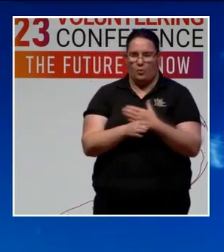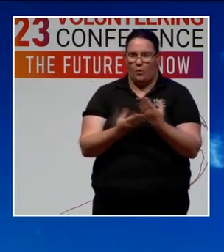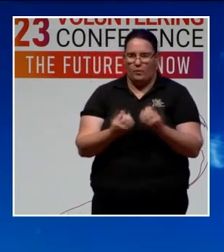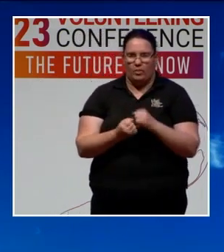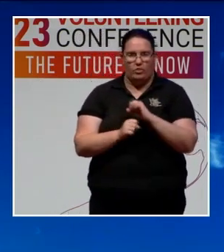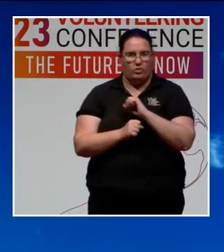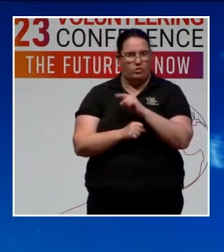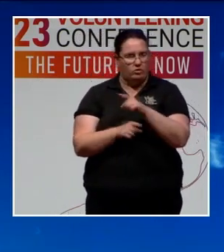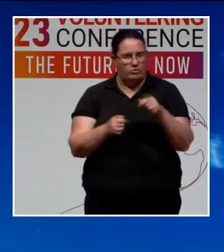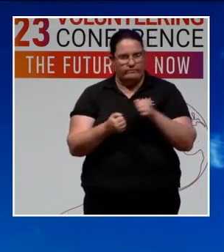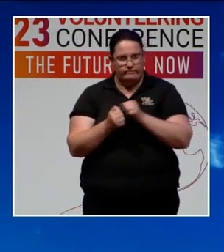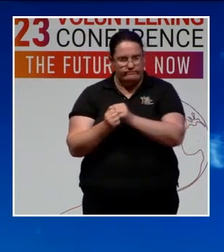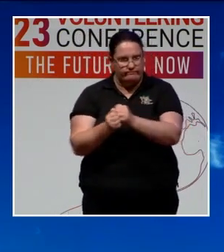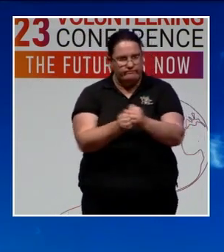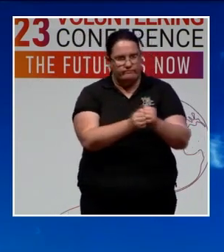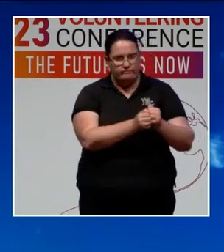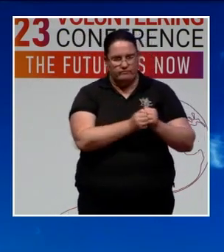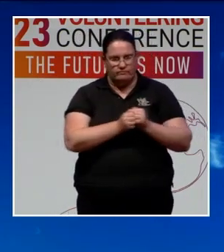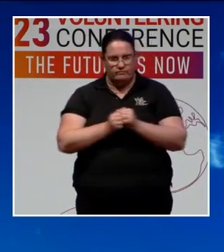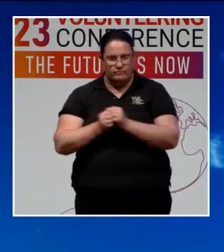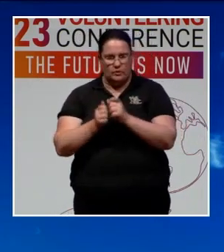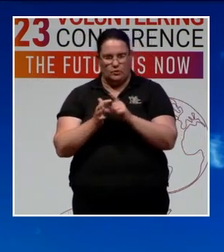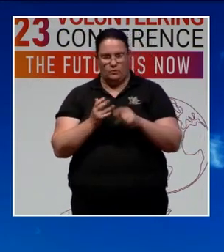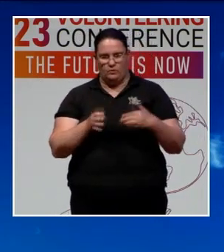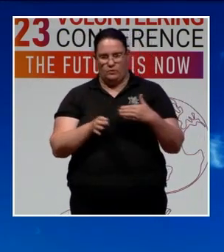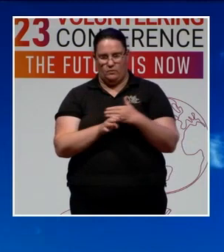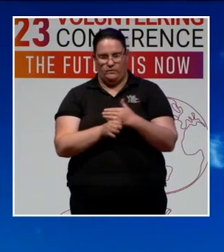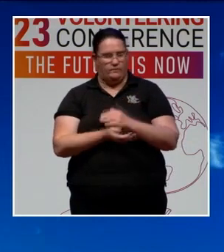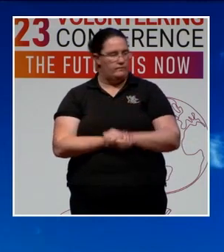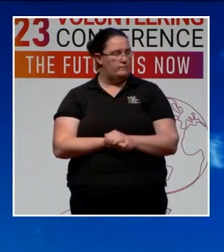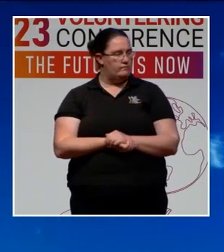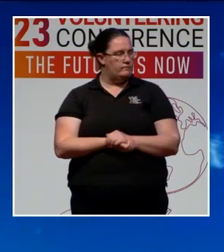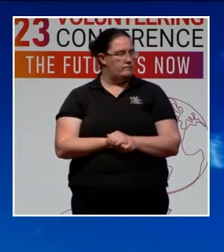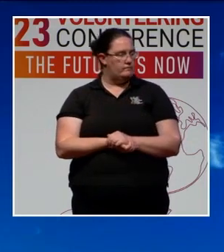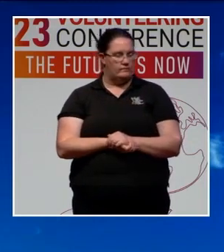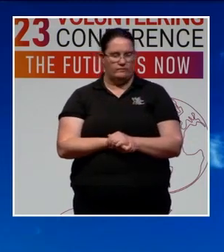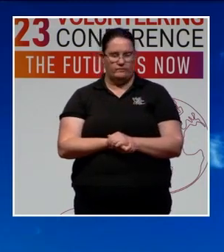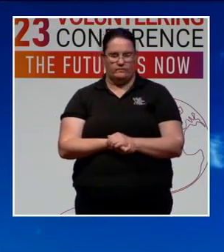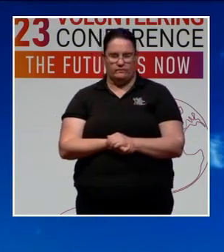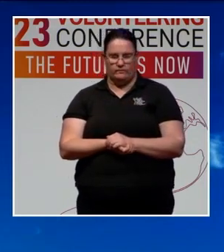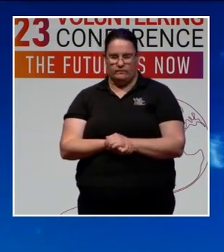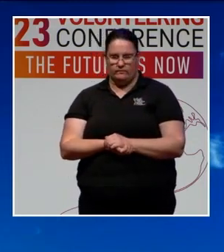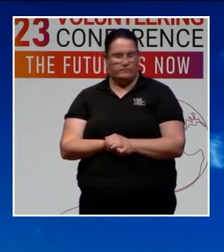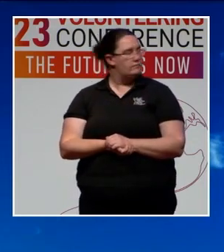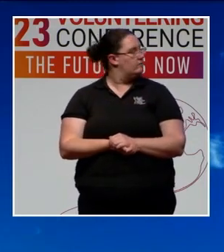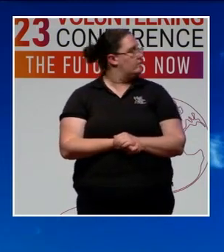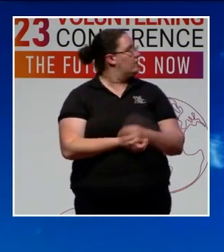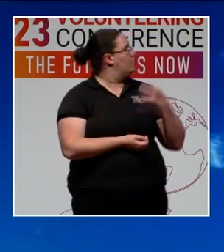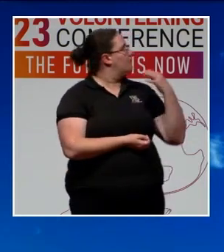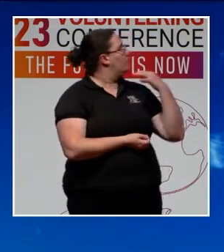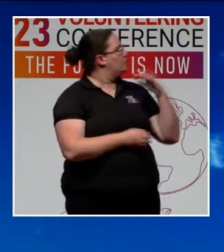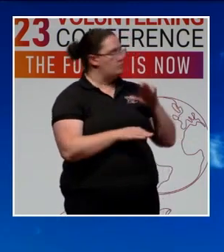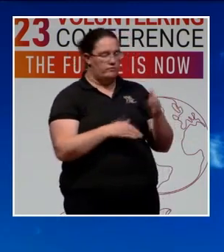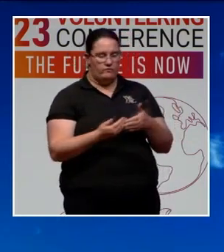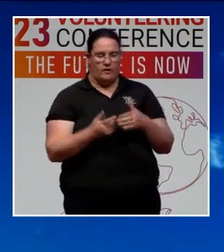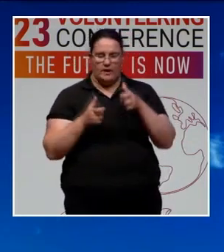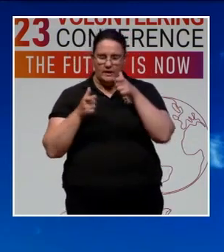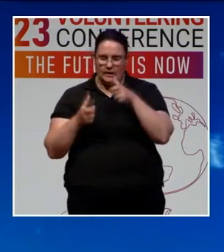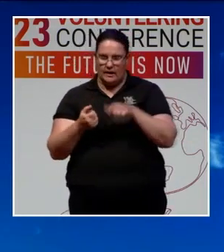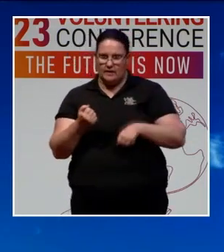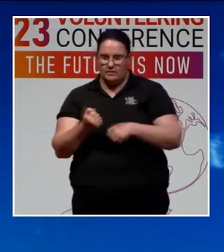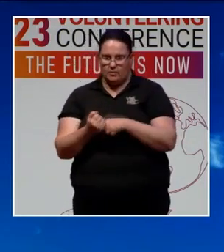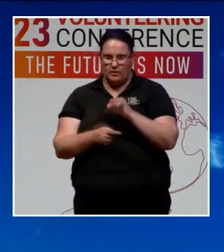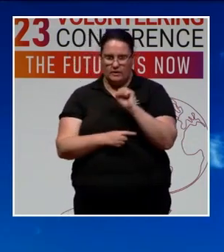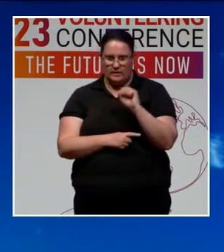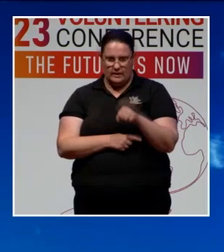this. Volunteers not only provide care and support to some of our most vulnerable members of the community, but